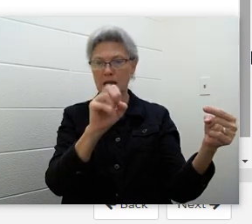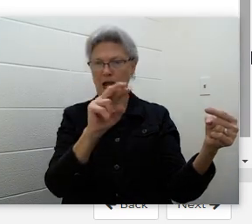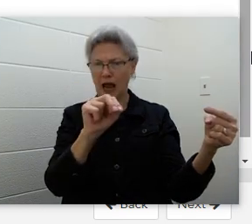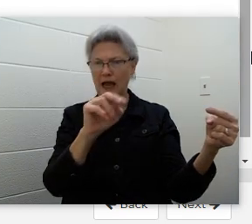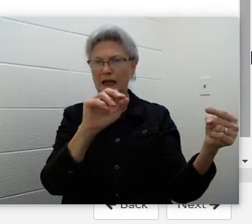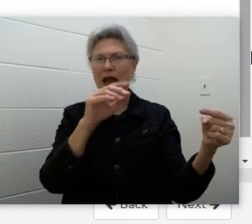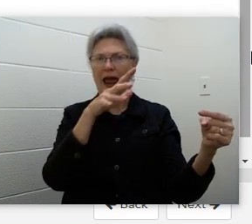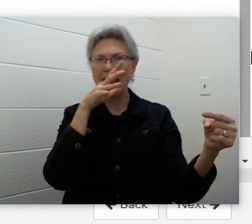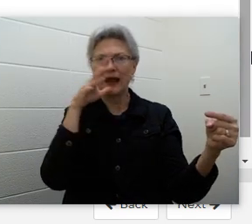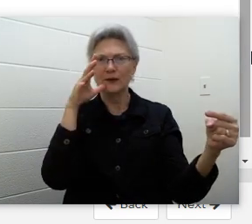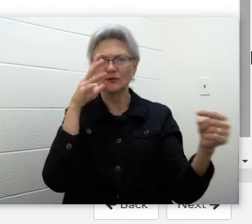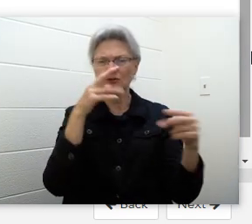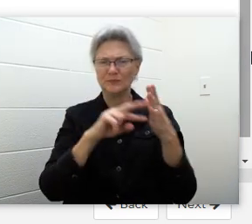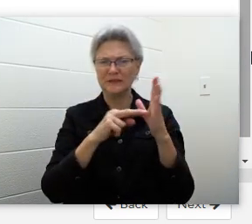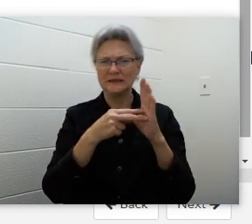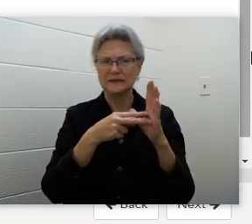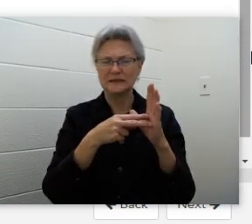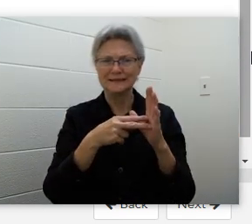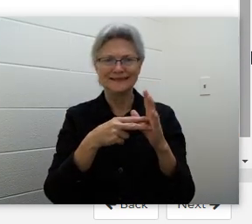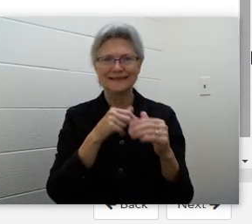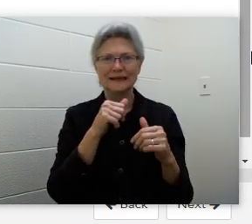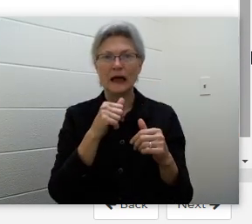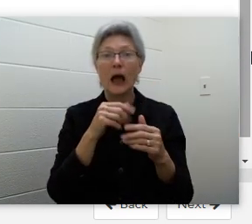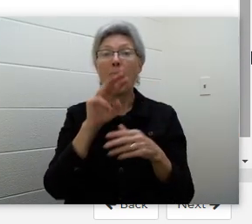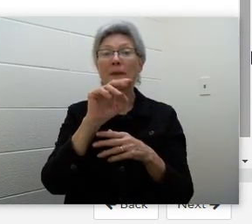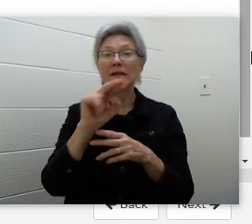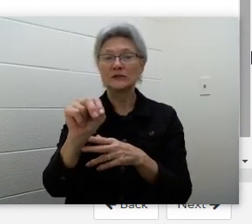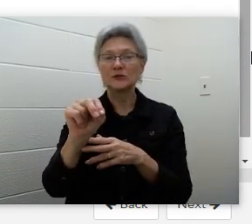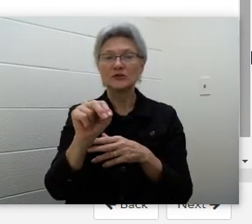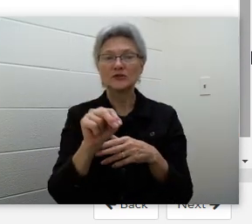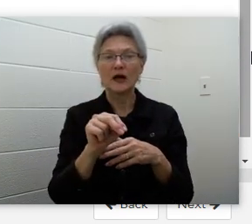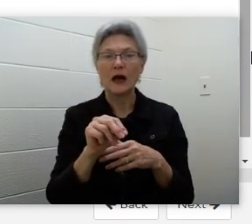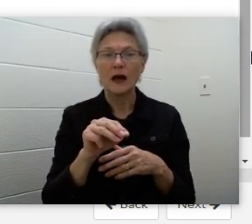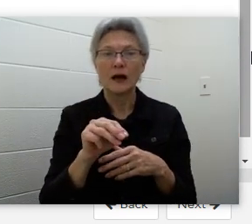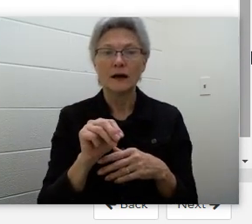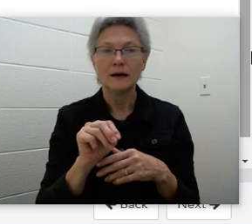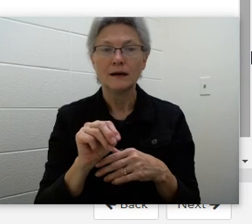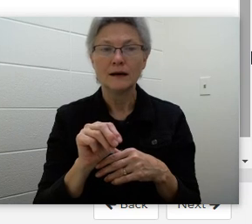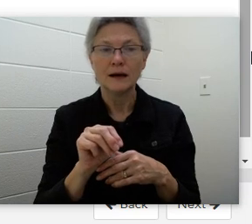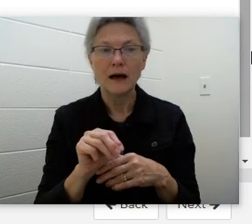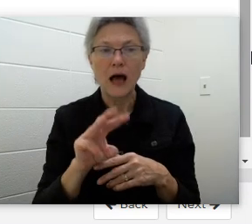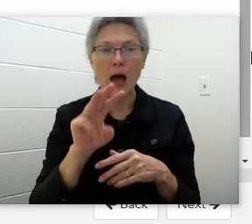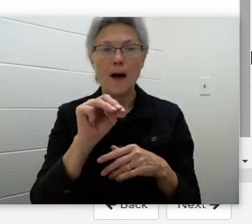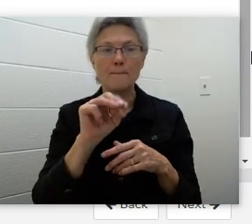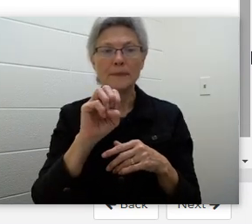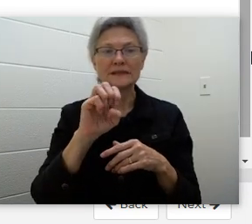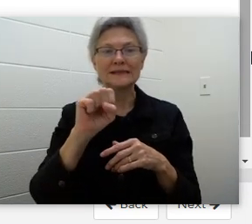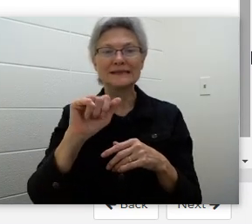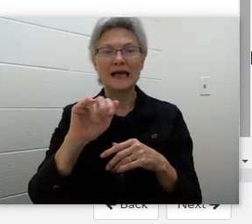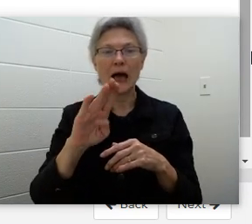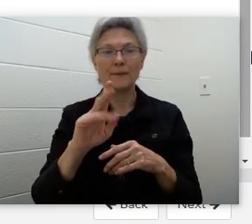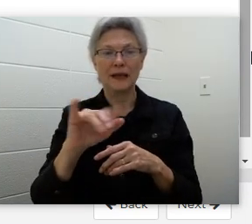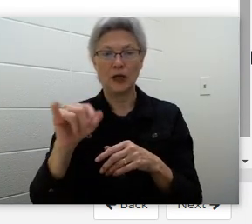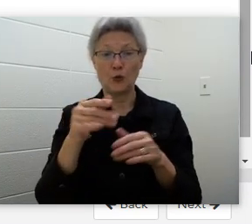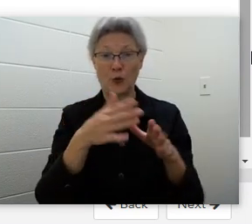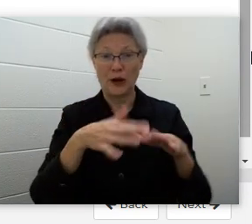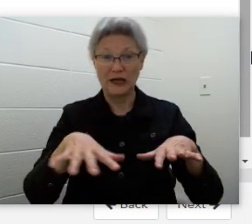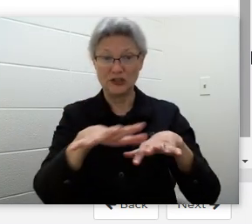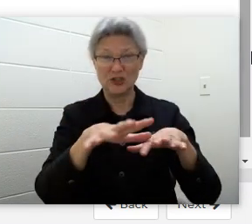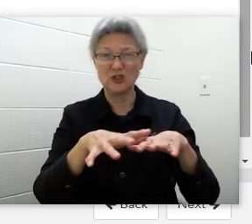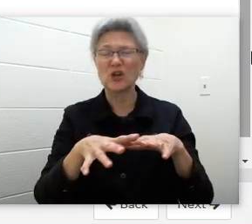non-agricultural means? Minnesota's Mesabi Range is rich in iron. Between 1900 and 1980,